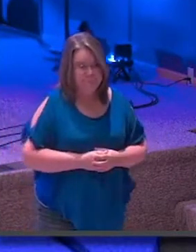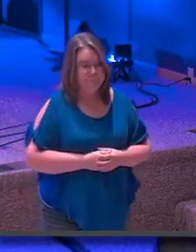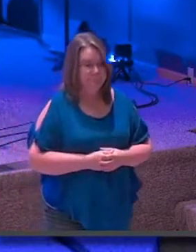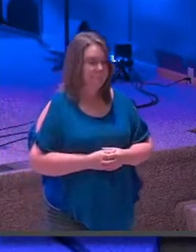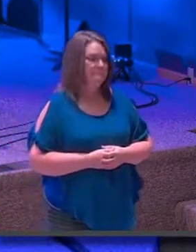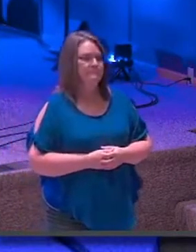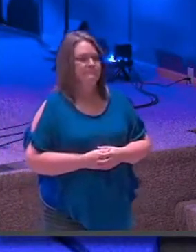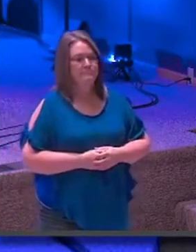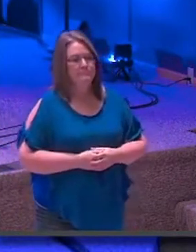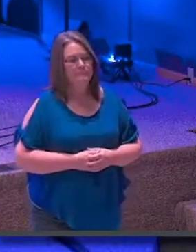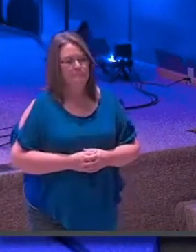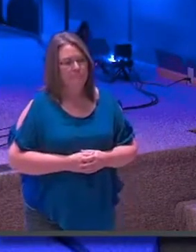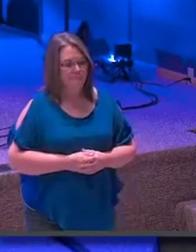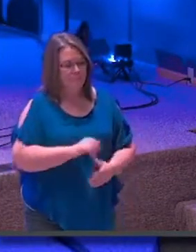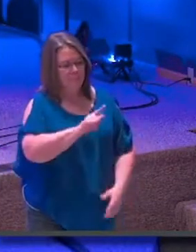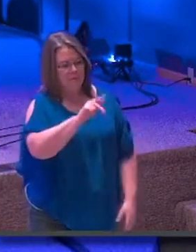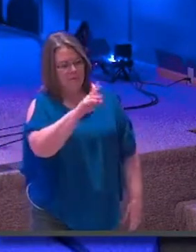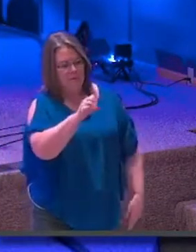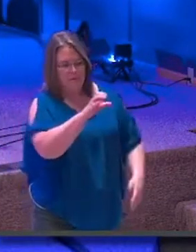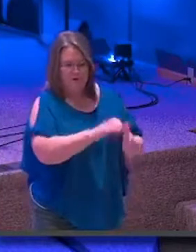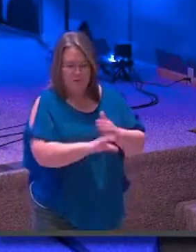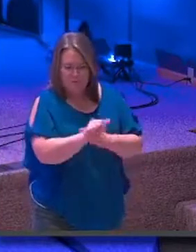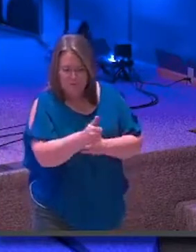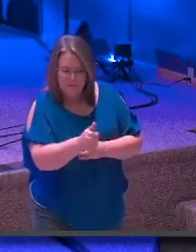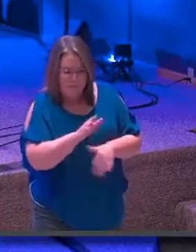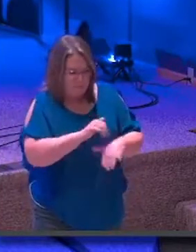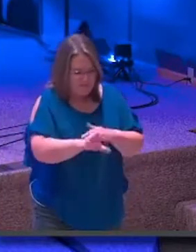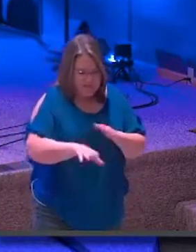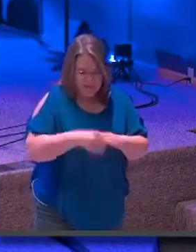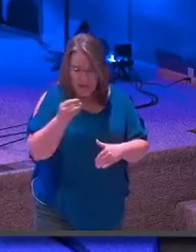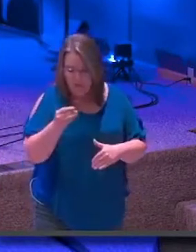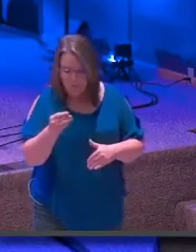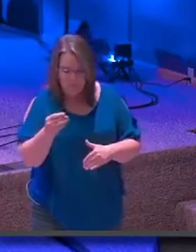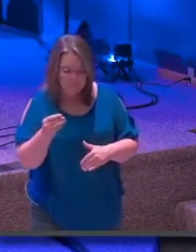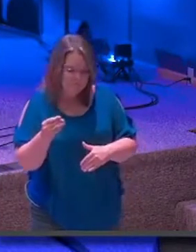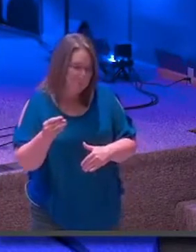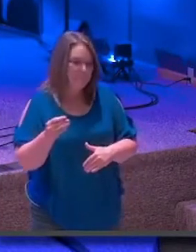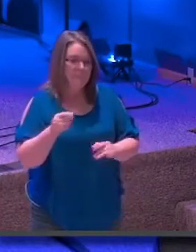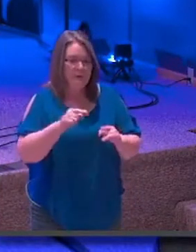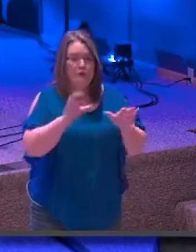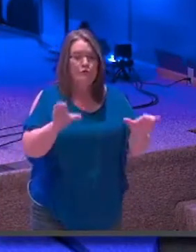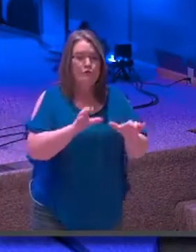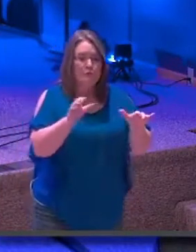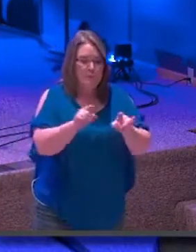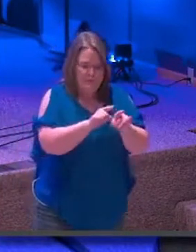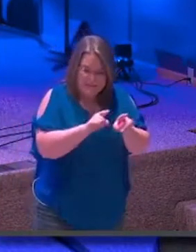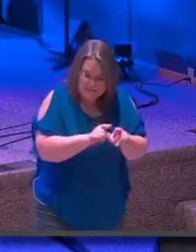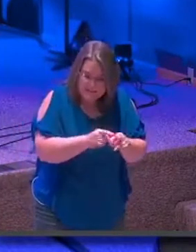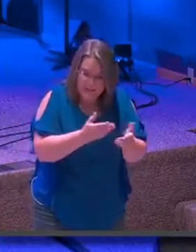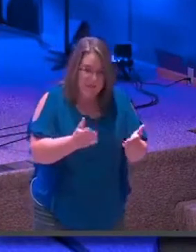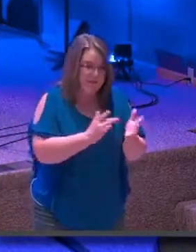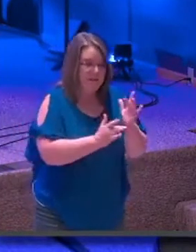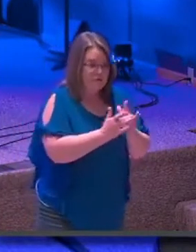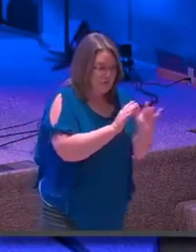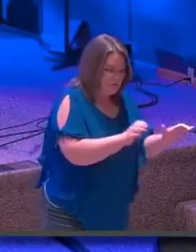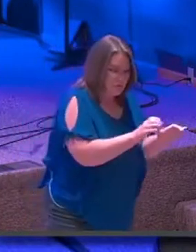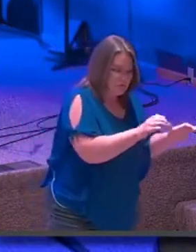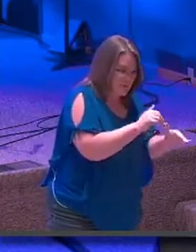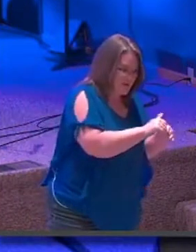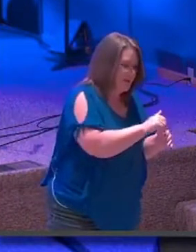And so in Luke 10, they even are sent out on their own to do the same thing that Jesus was doing in his